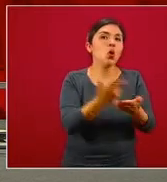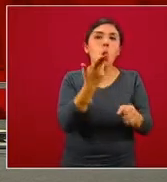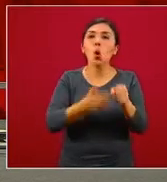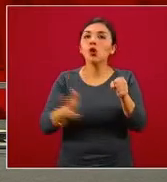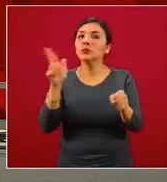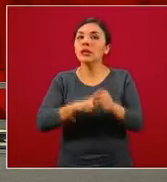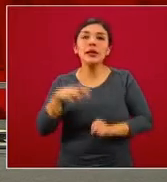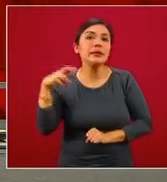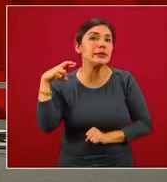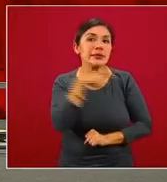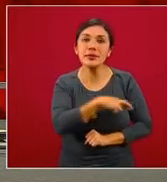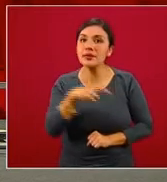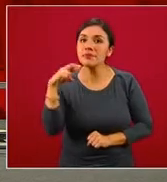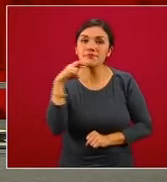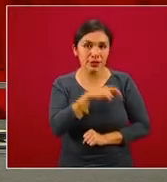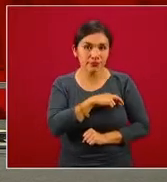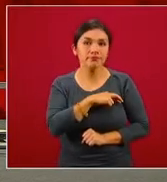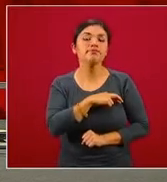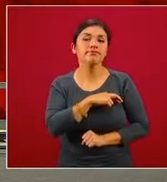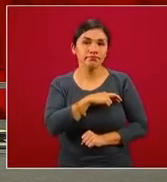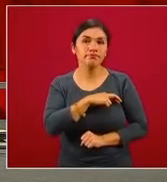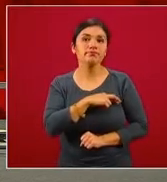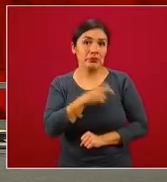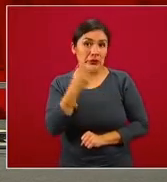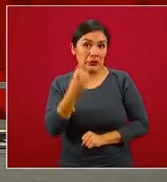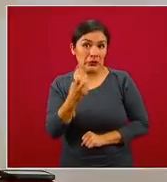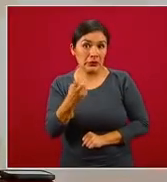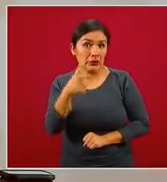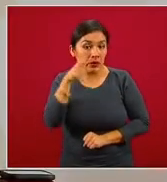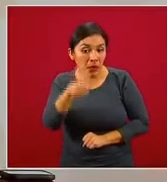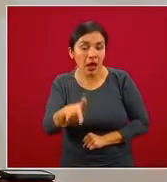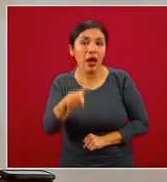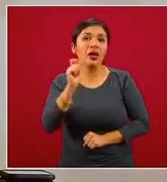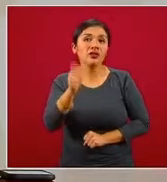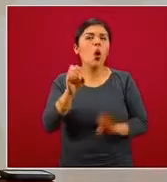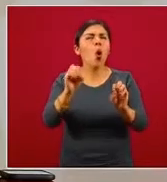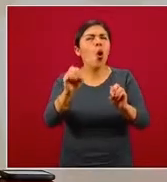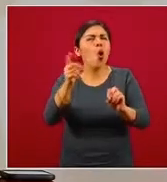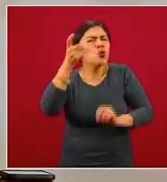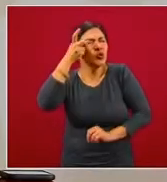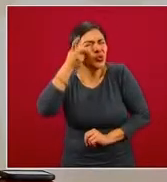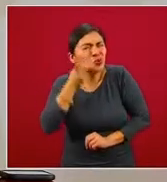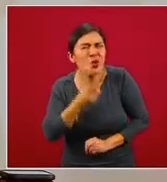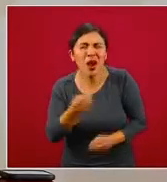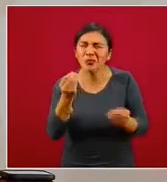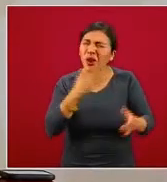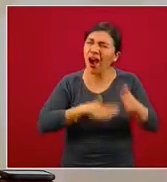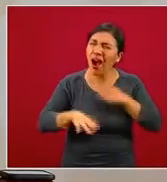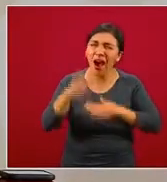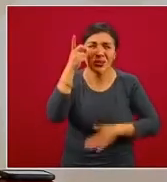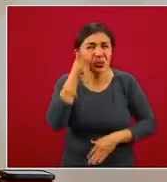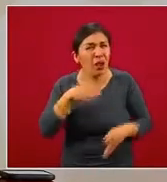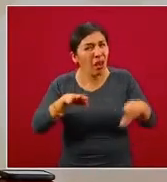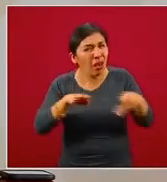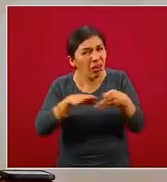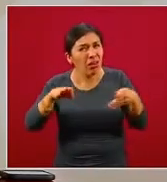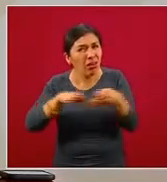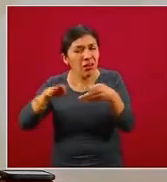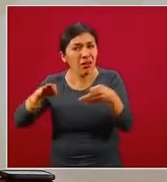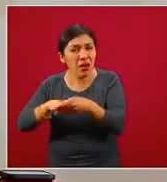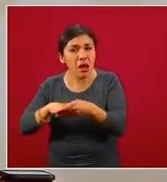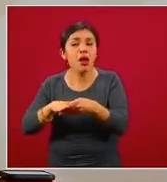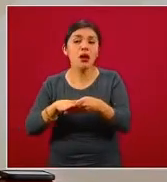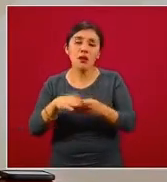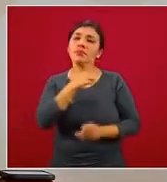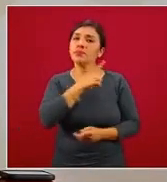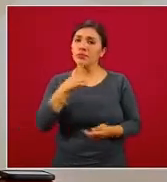exert an inmediatamente. abnormal Porque esto effort habla in order o to somnolencia, get air somnolencia into your lungs. If you present these symptoms, persistente, you need